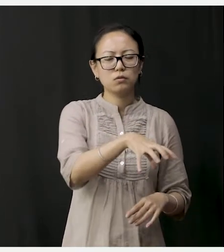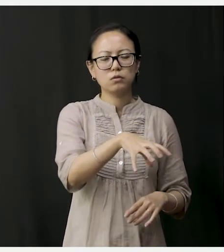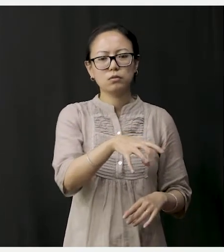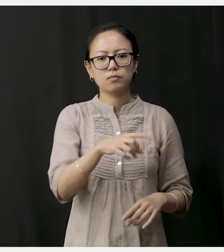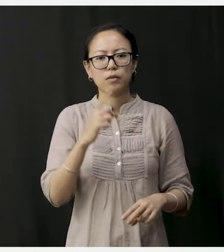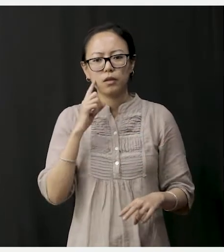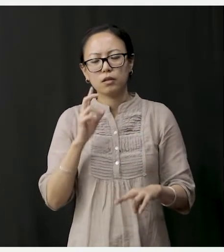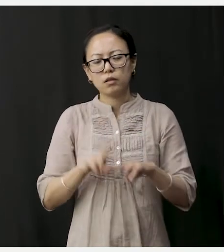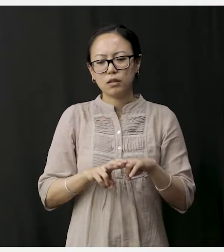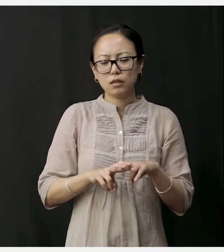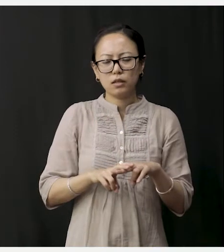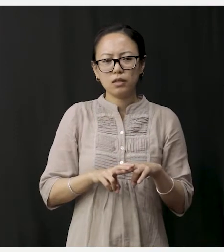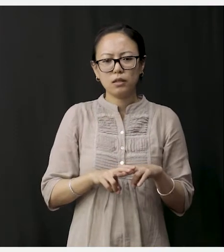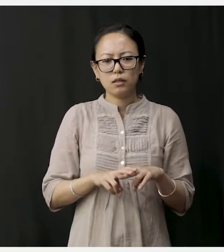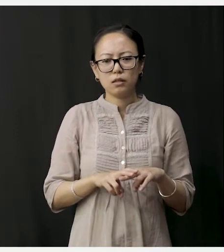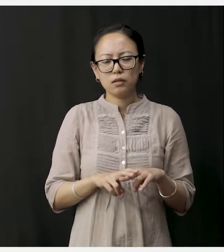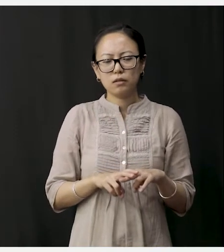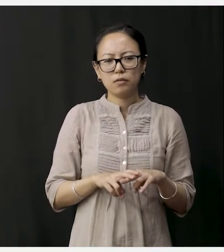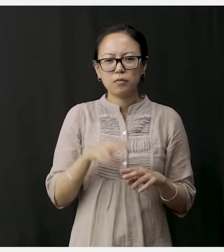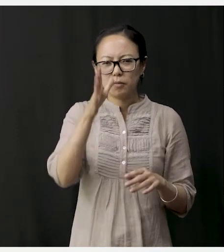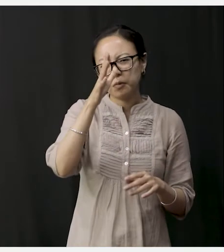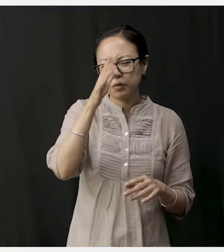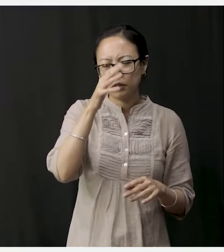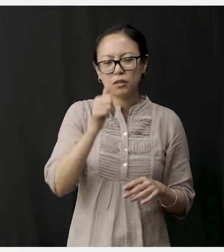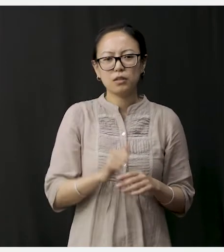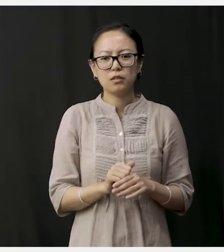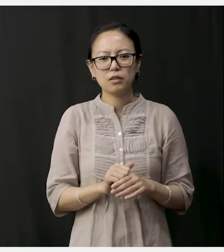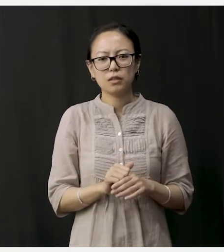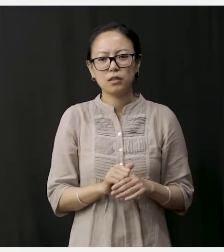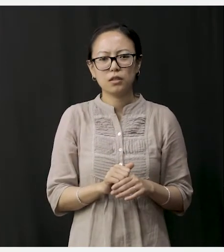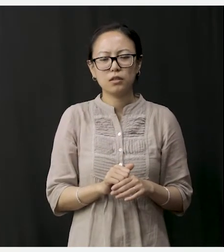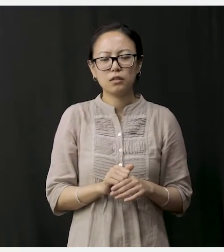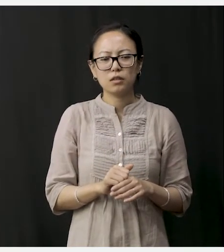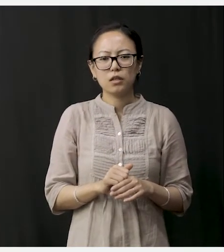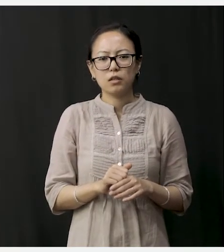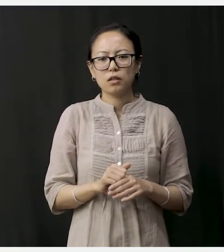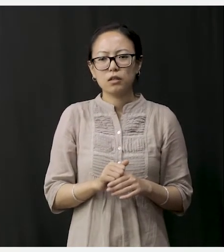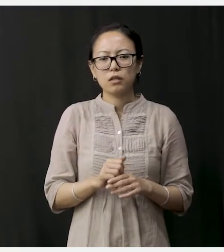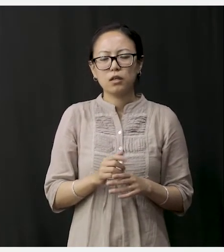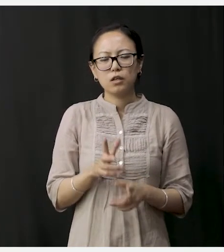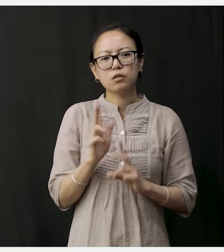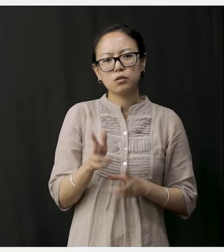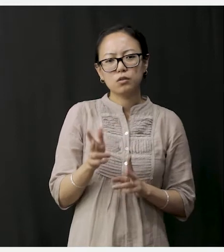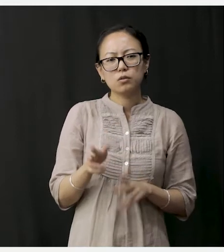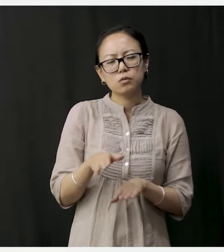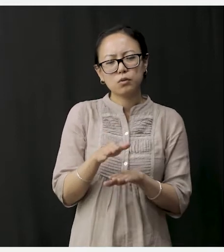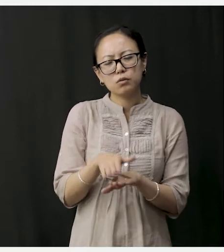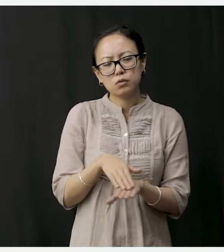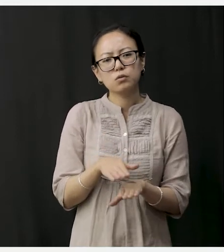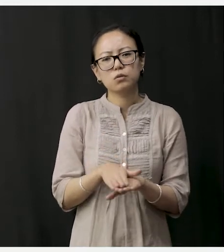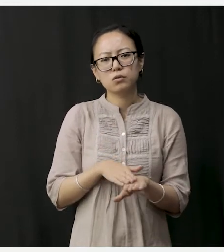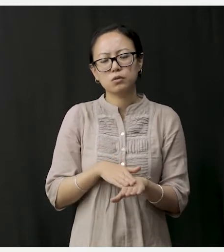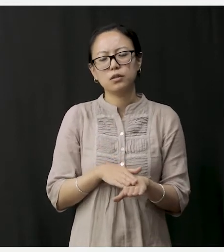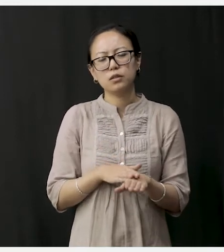they are doing playing it wrongly, then you have to go ahead, talk to them nicely, and then you try to